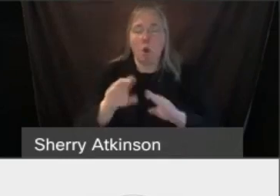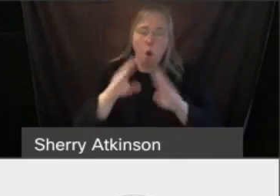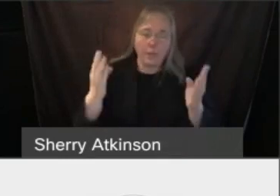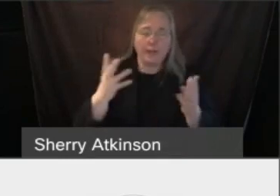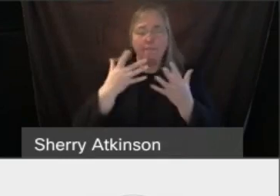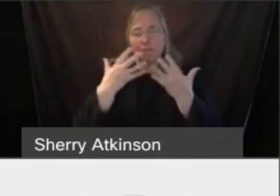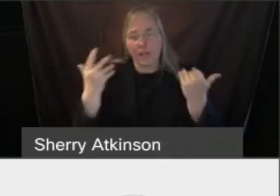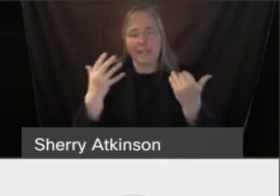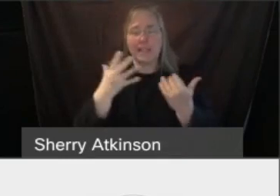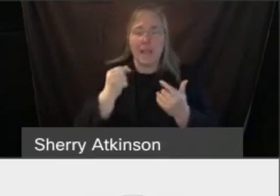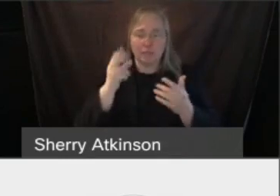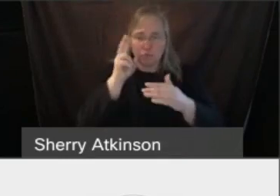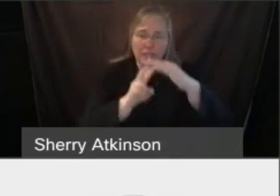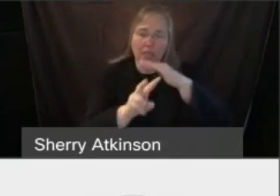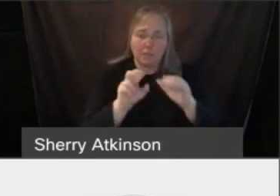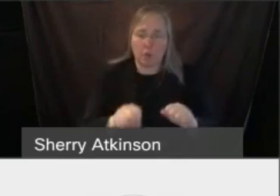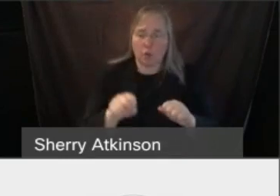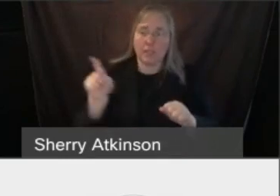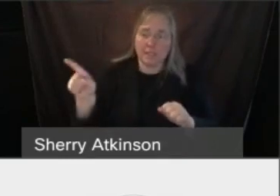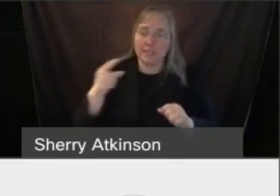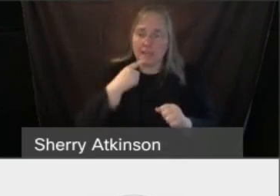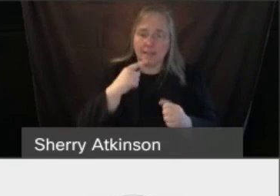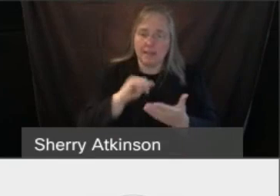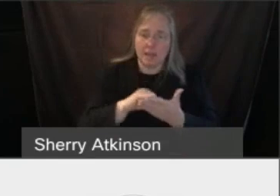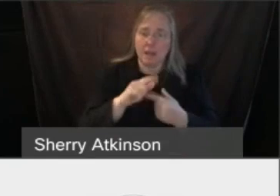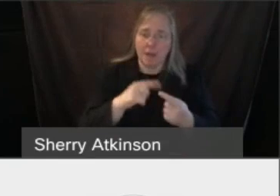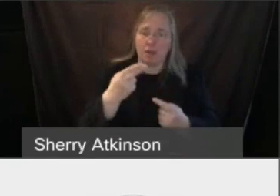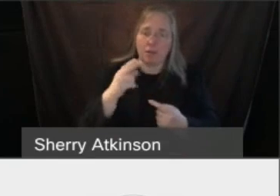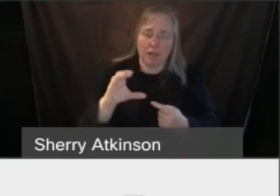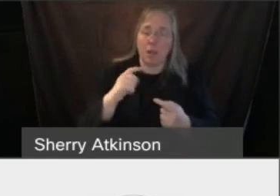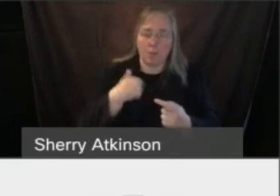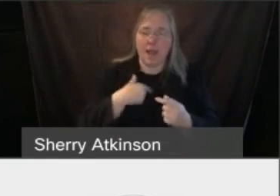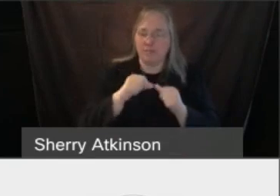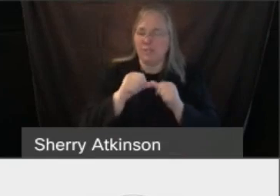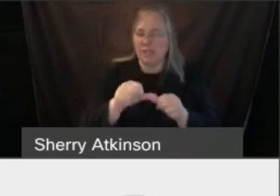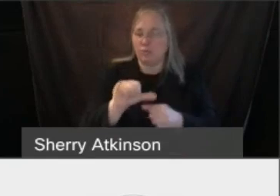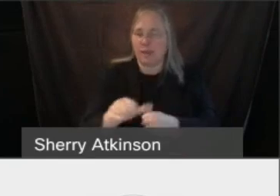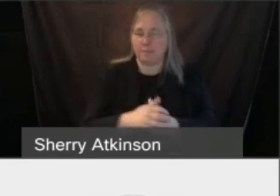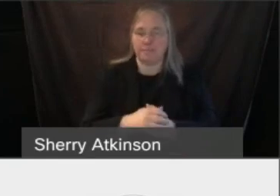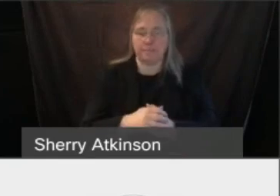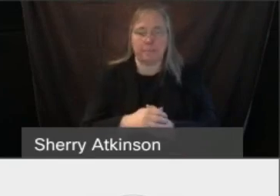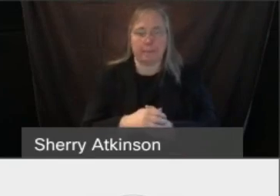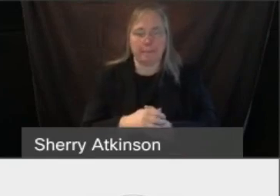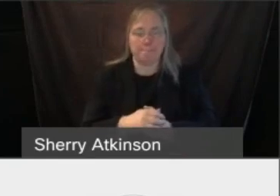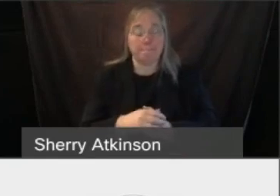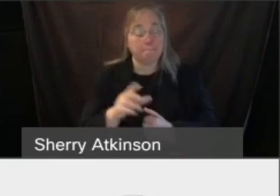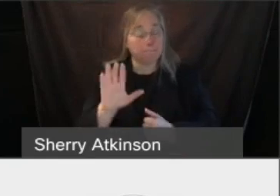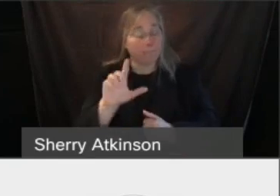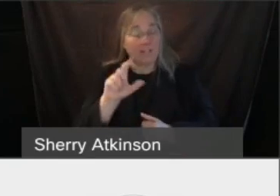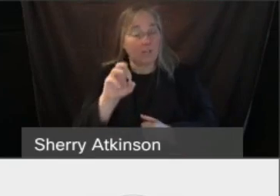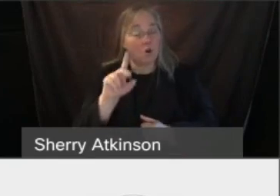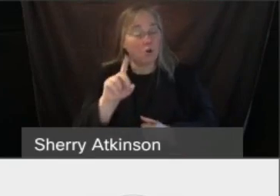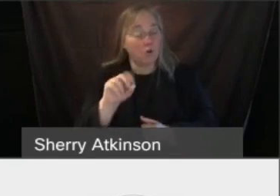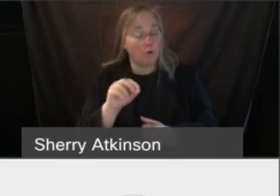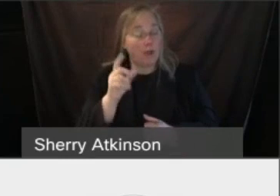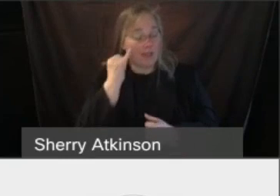predictable. And, we got to maintain that edge. And if I could just add something on that, Larry, I